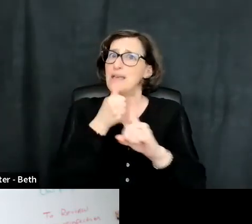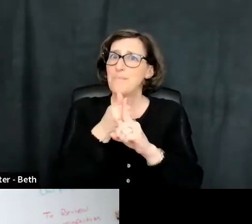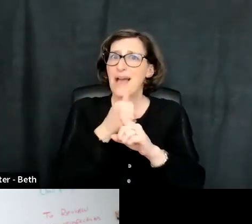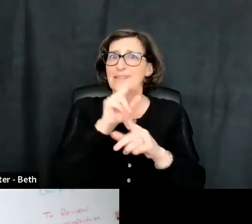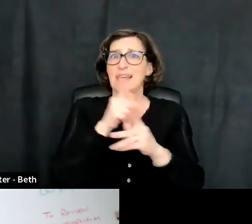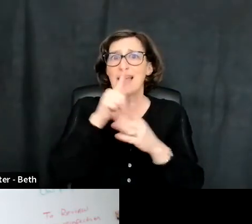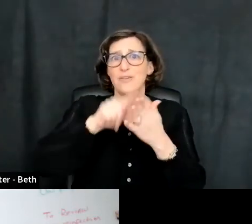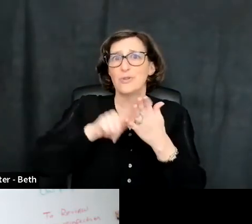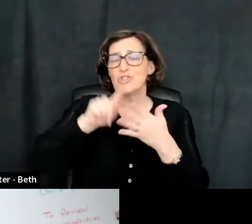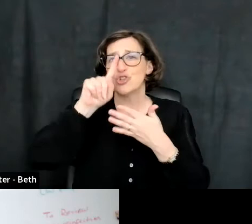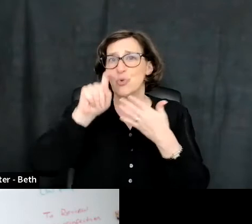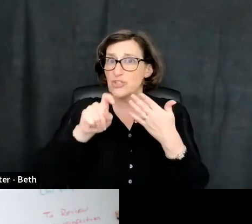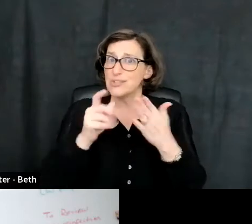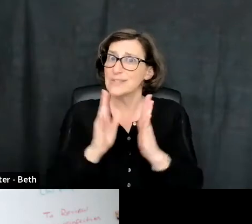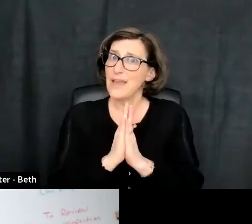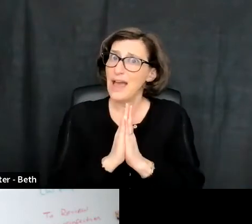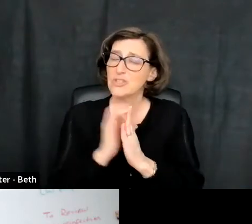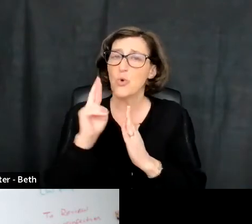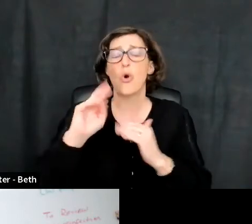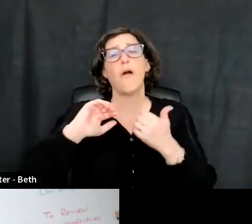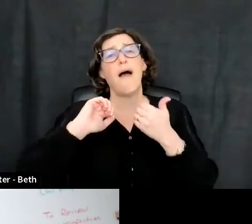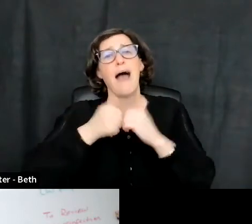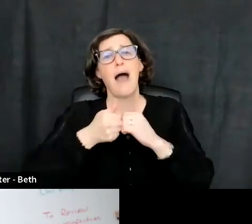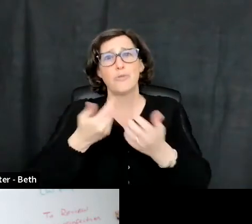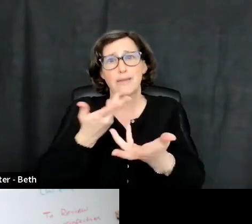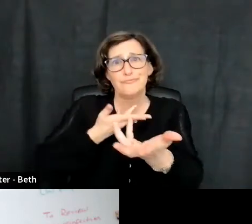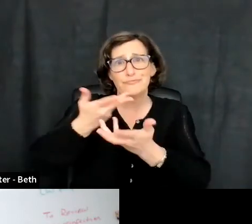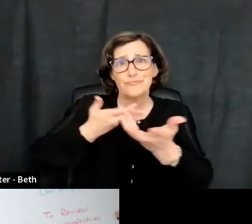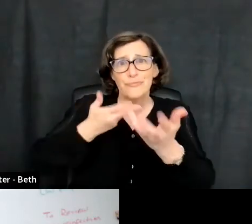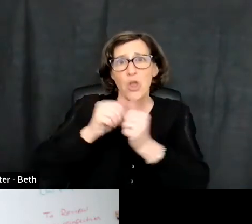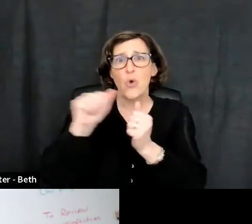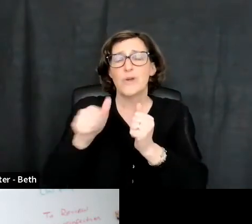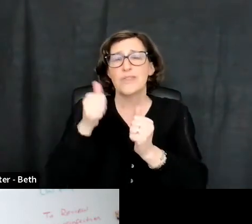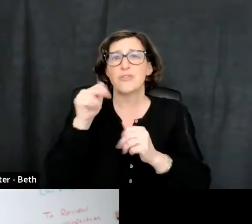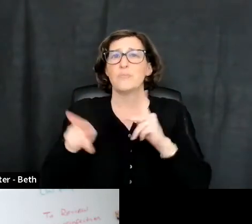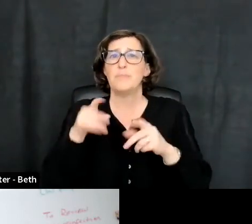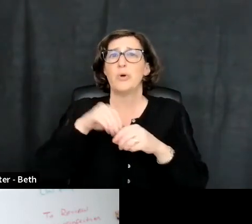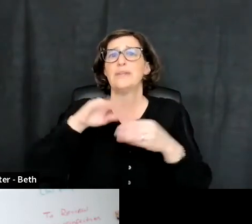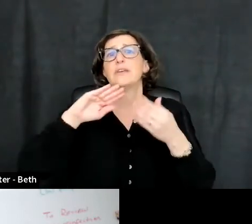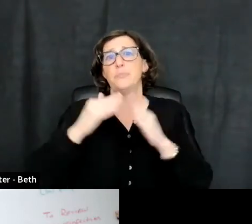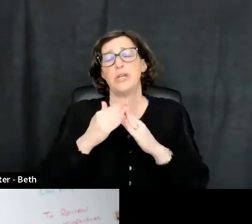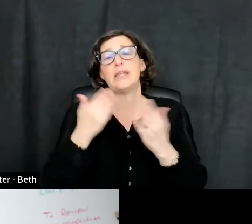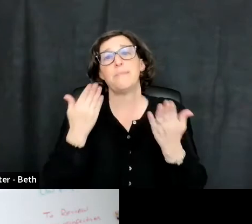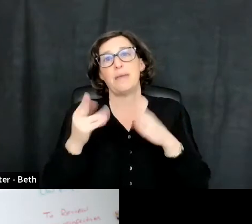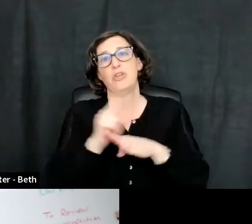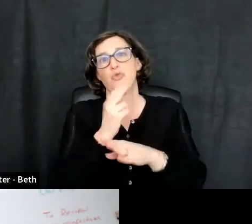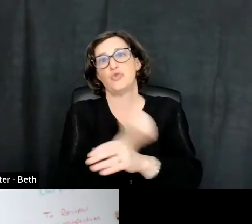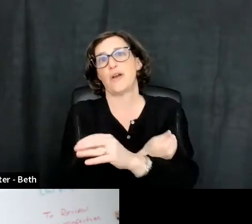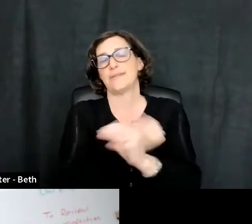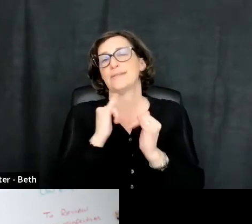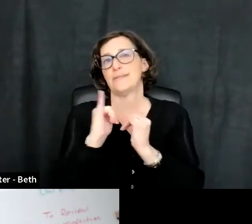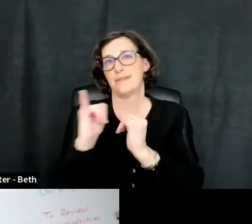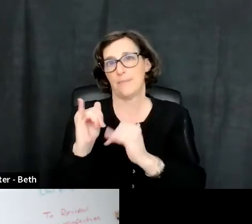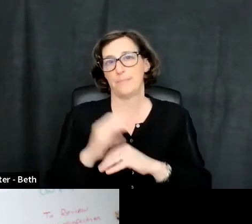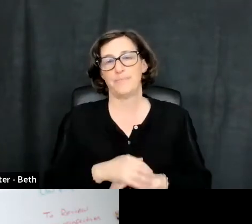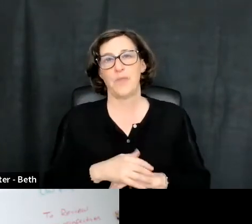research questions that they ask, or the way that they engage with others in the community that may be using drugs. So I've kind